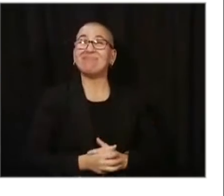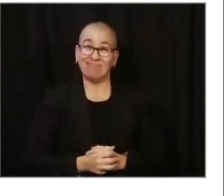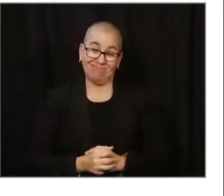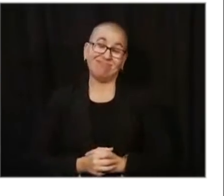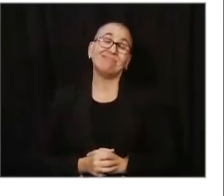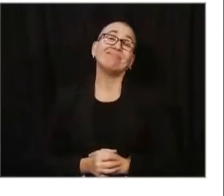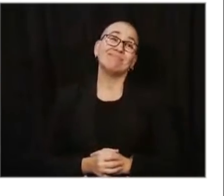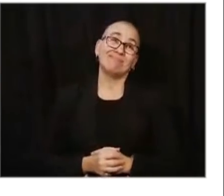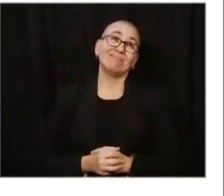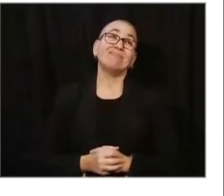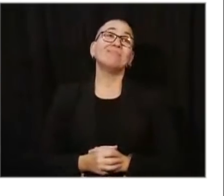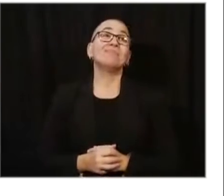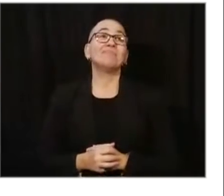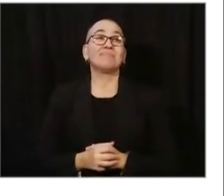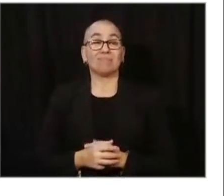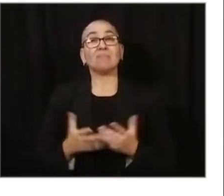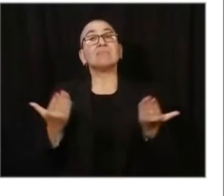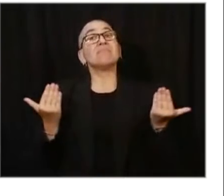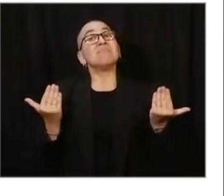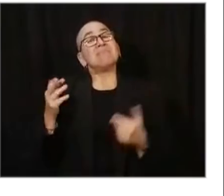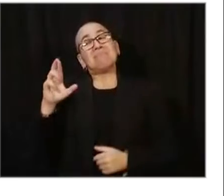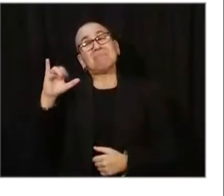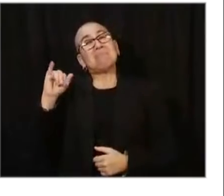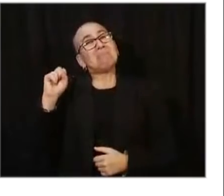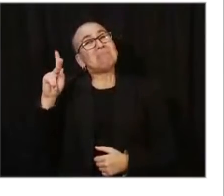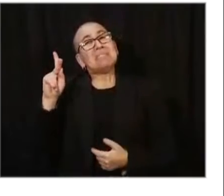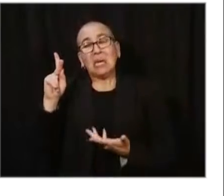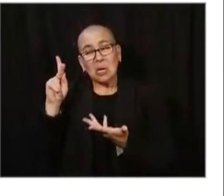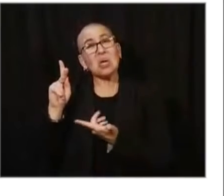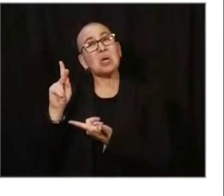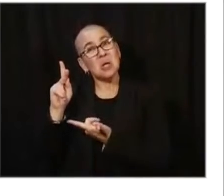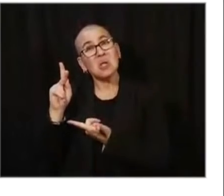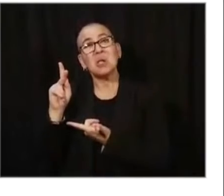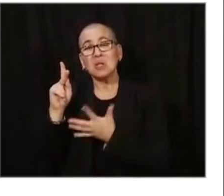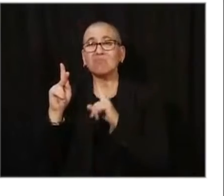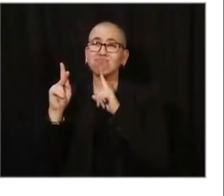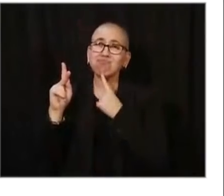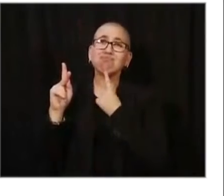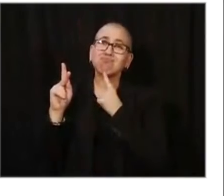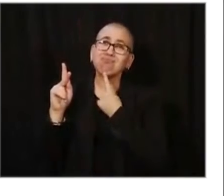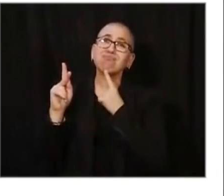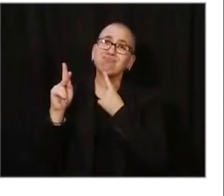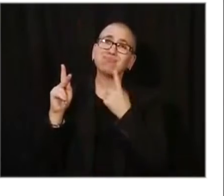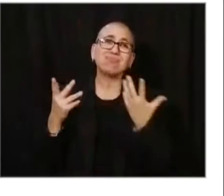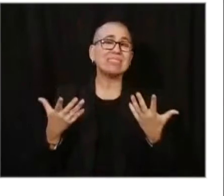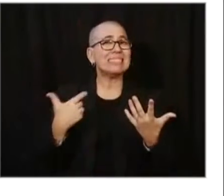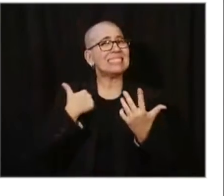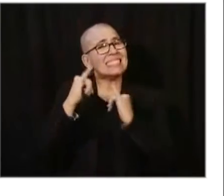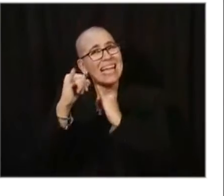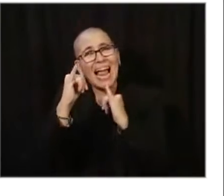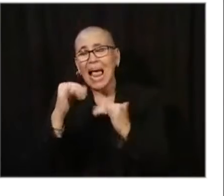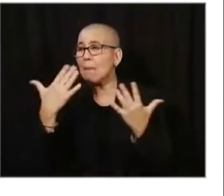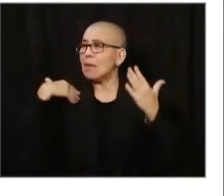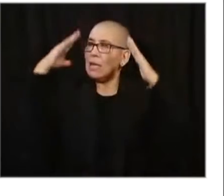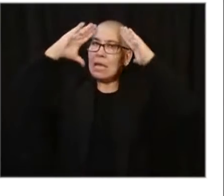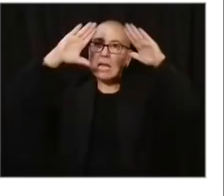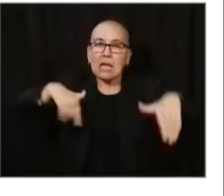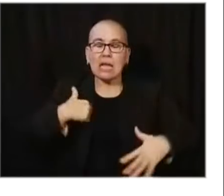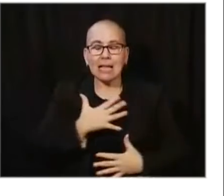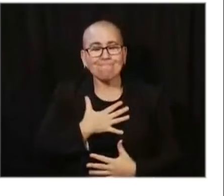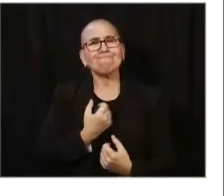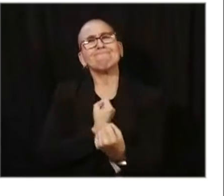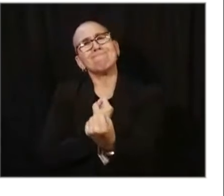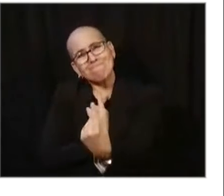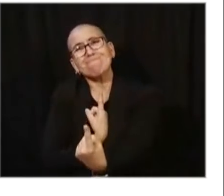what makes it so risky? I just think, and for some of you, and I say this, I'm in the same boat as all of you, you think